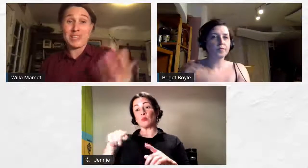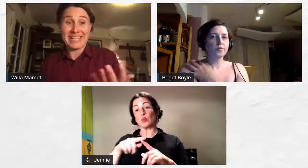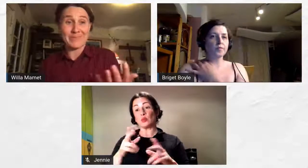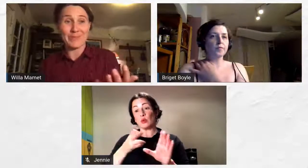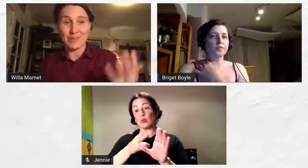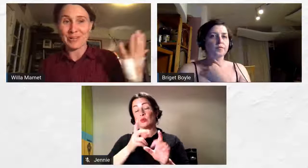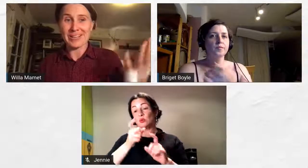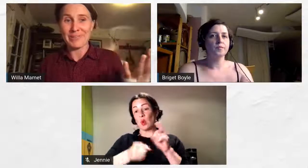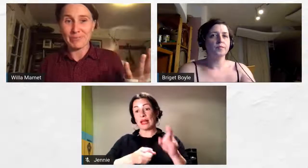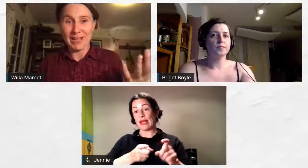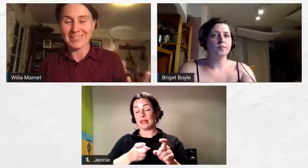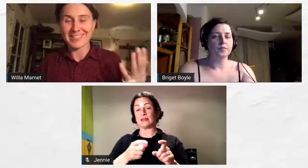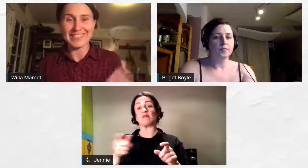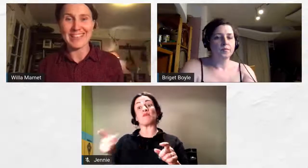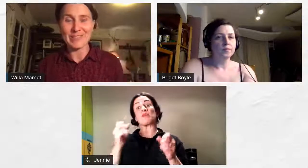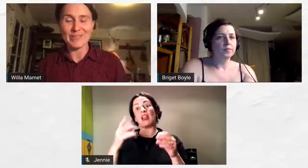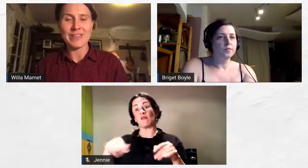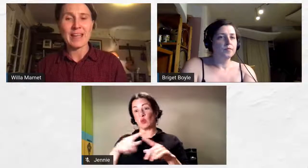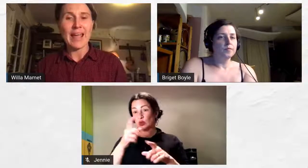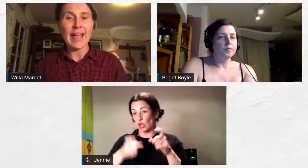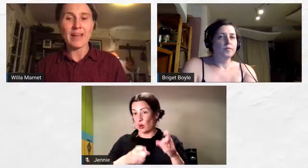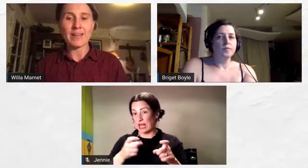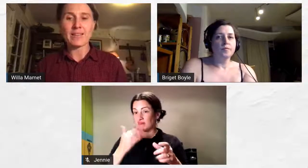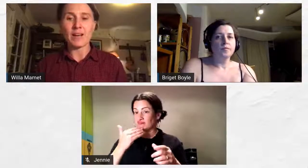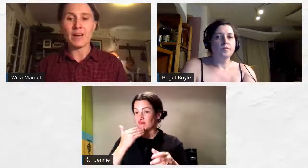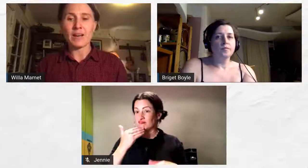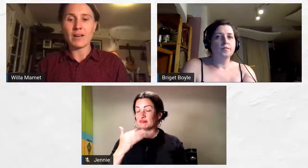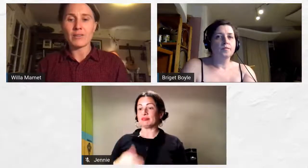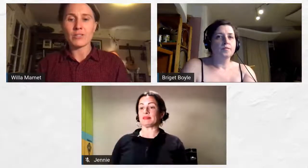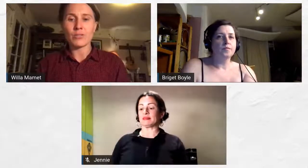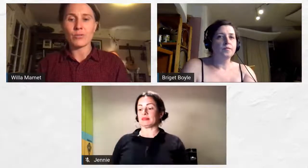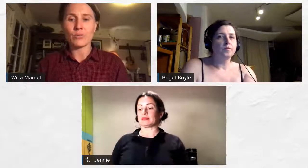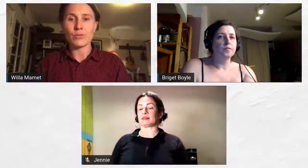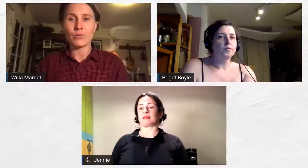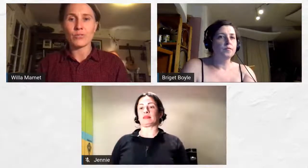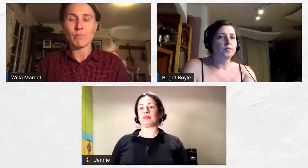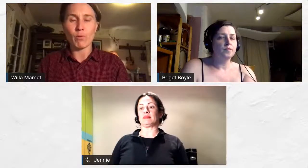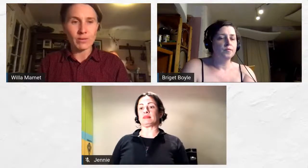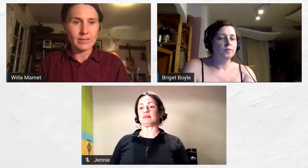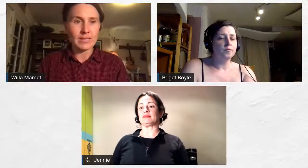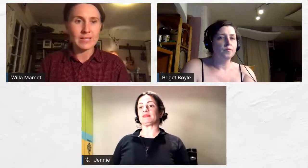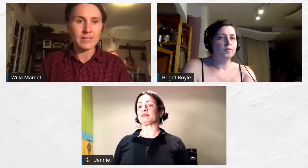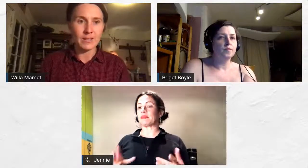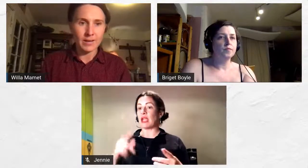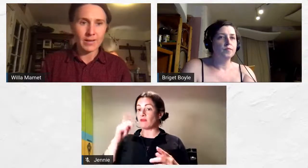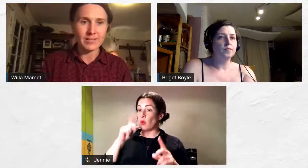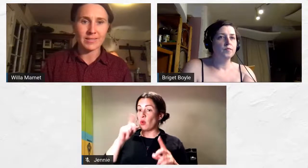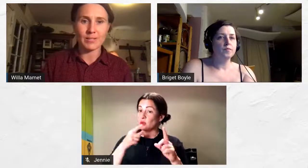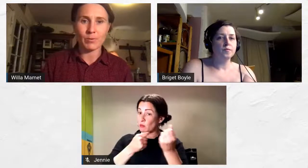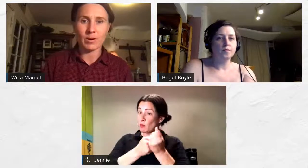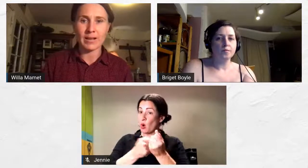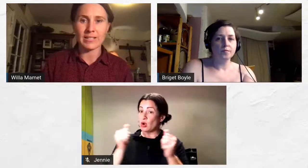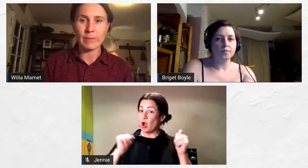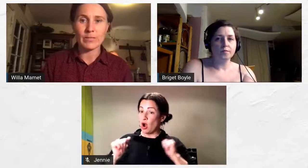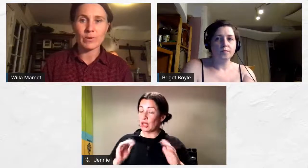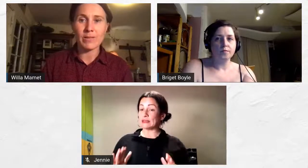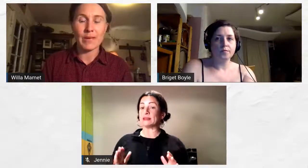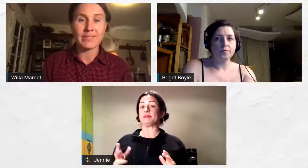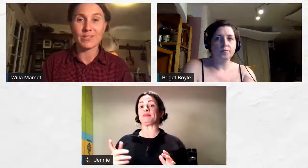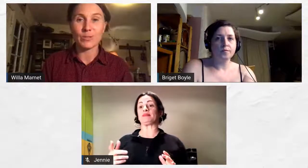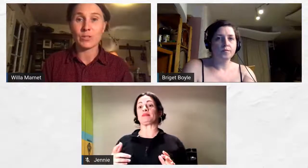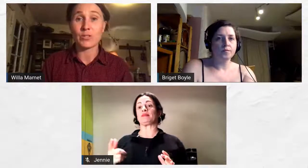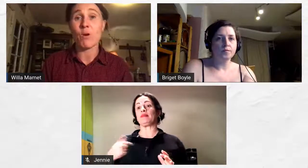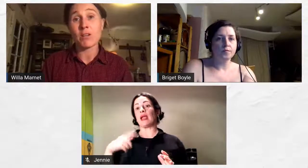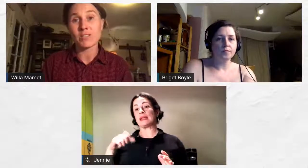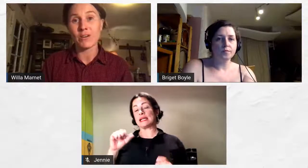just watching even have donated. Bless. Thank you. And to support these artists and support I Need Space, one of the